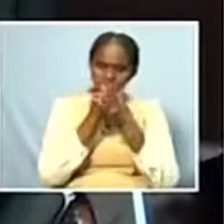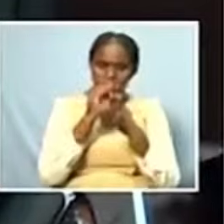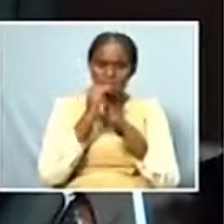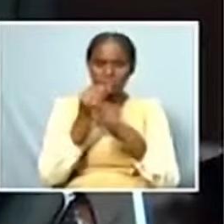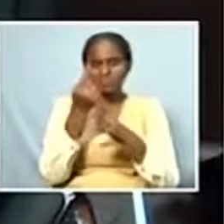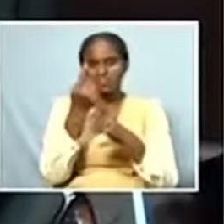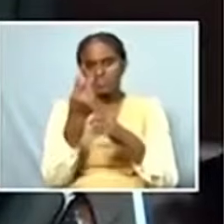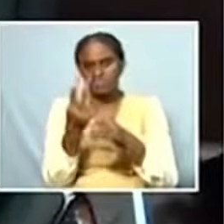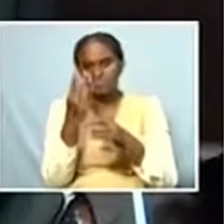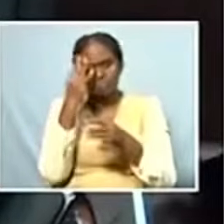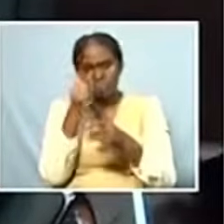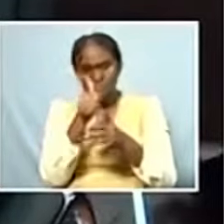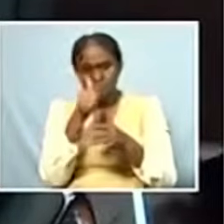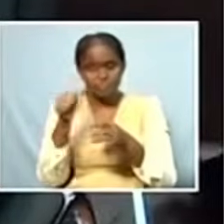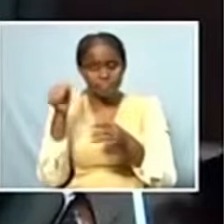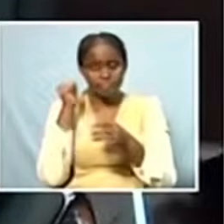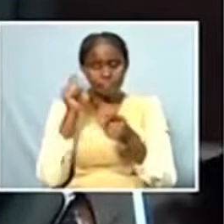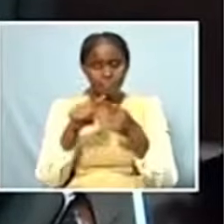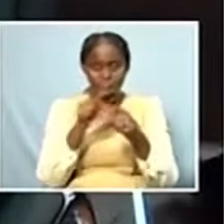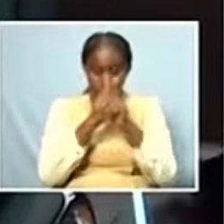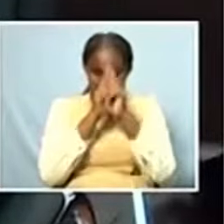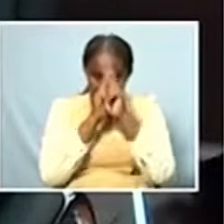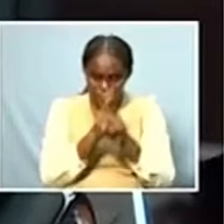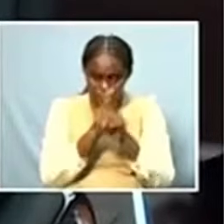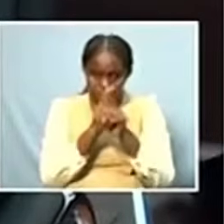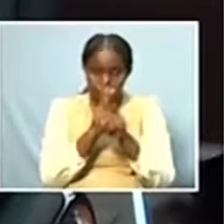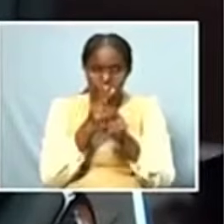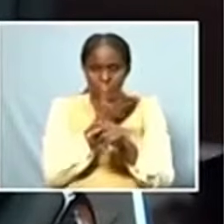two, why they refused to honor the